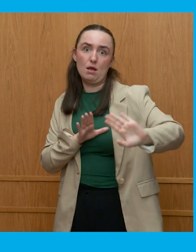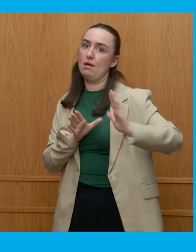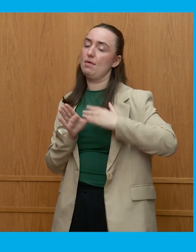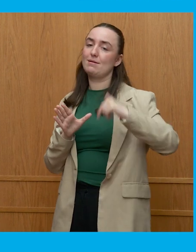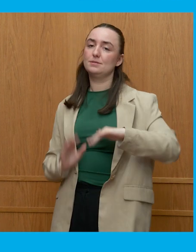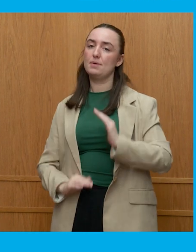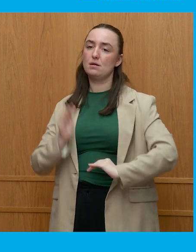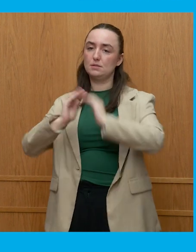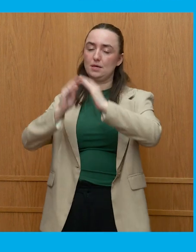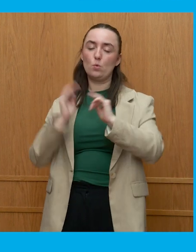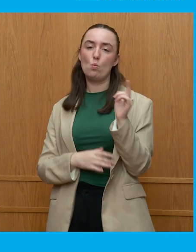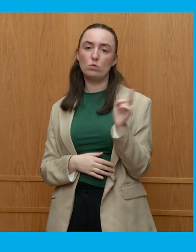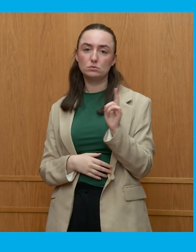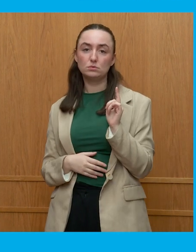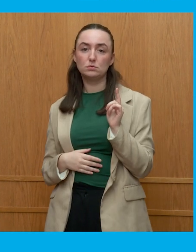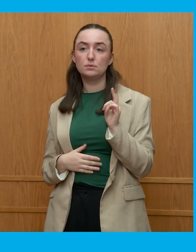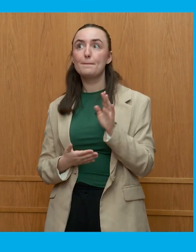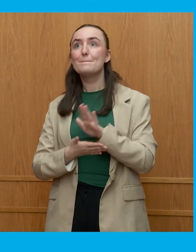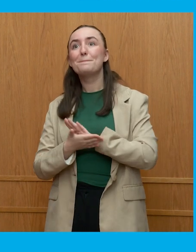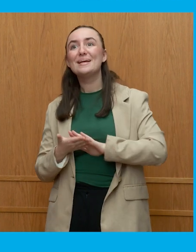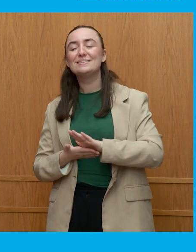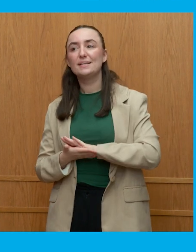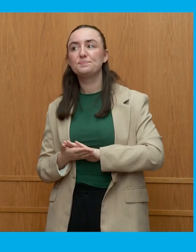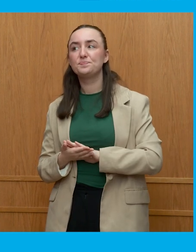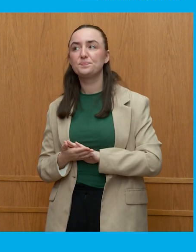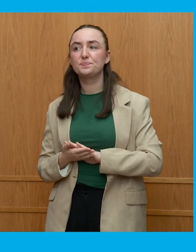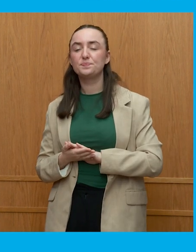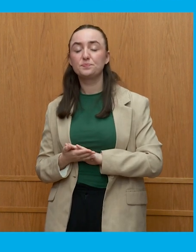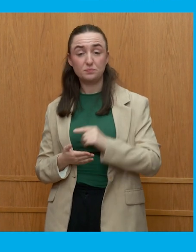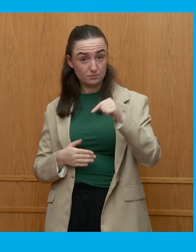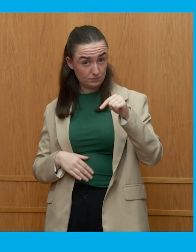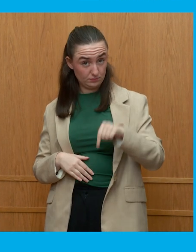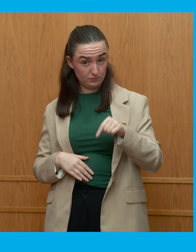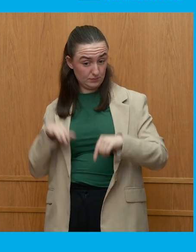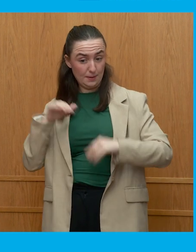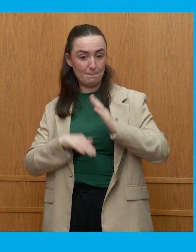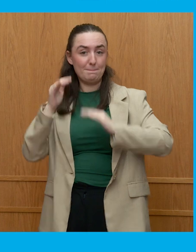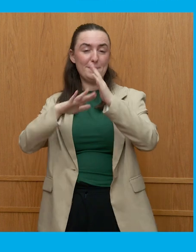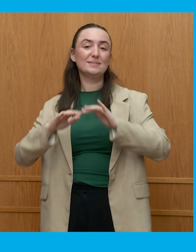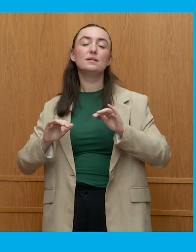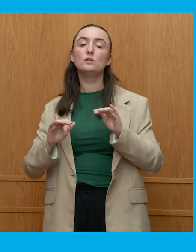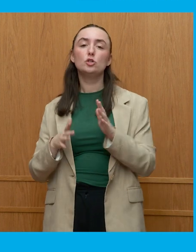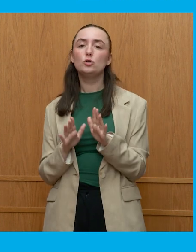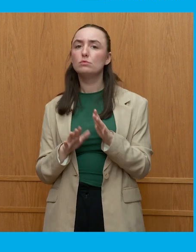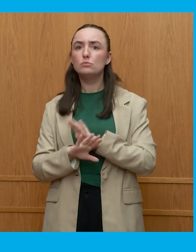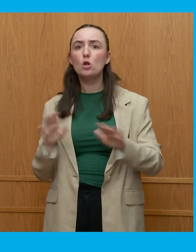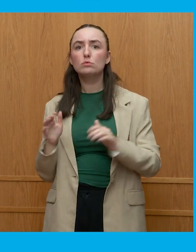building made that the building was not praised enough or not